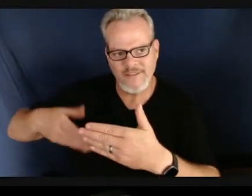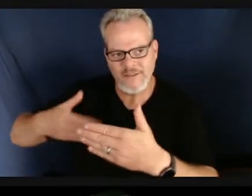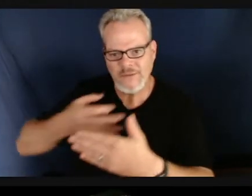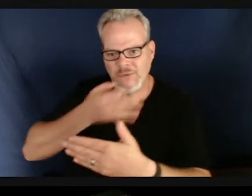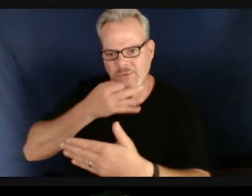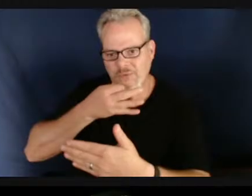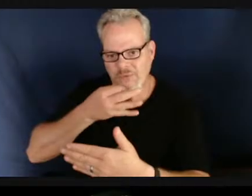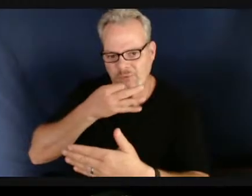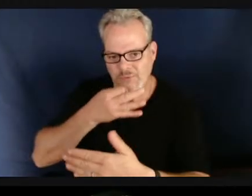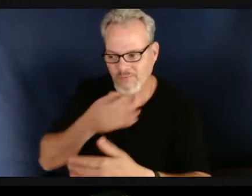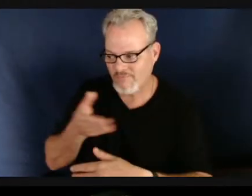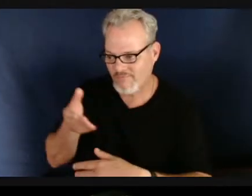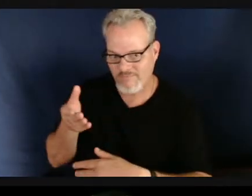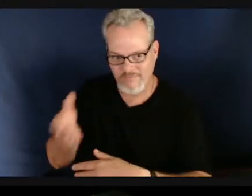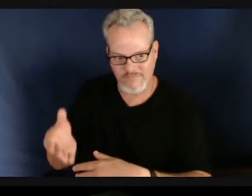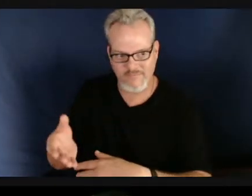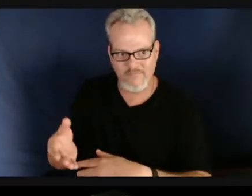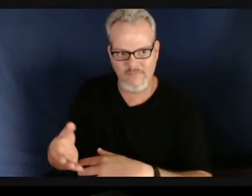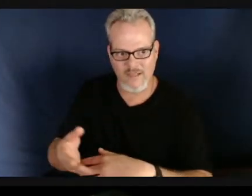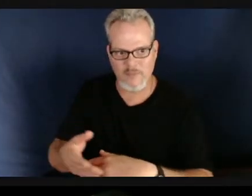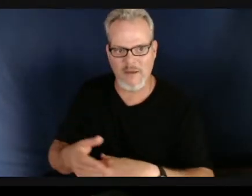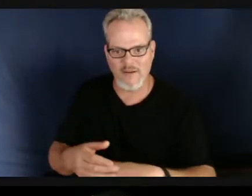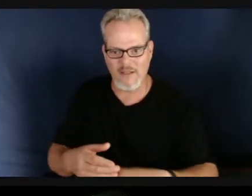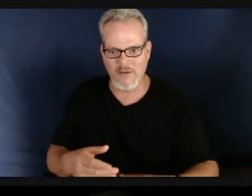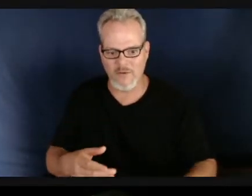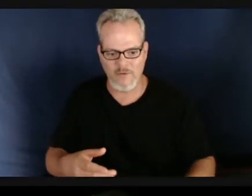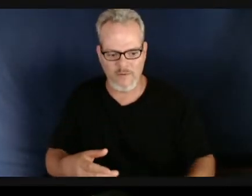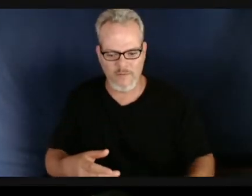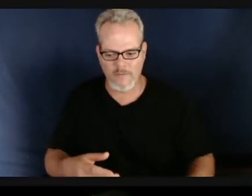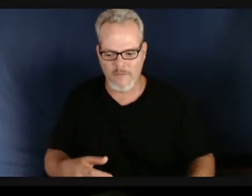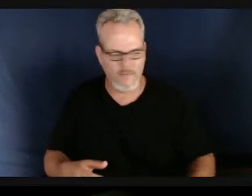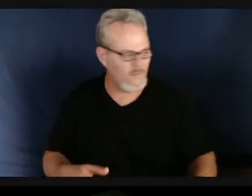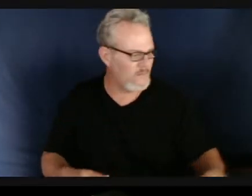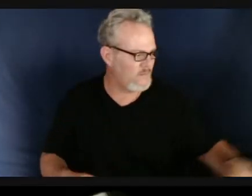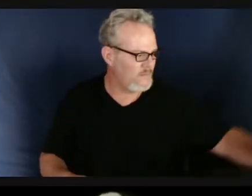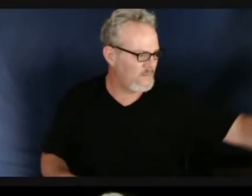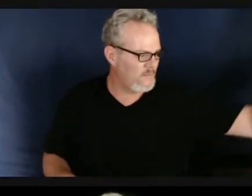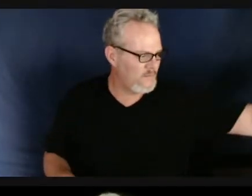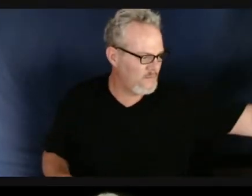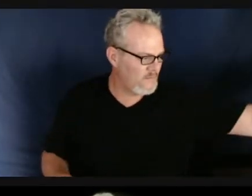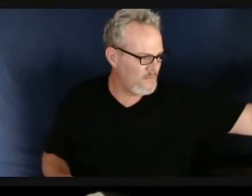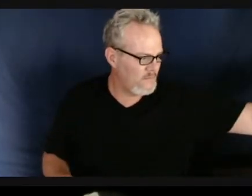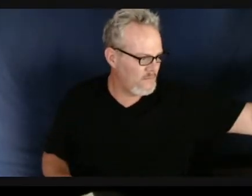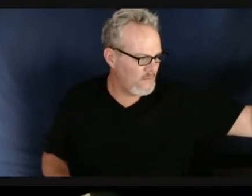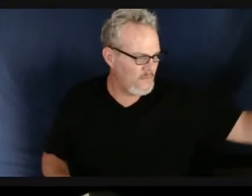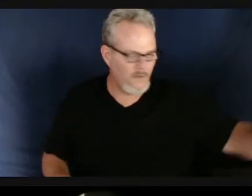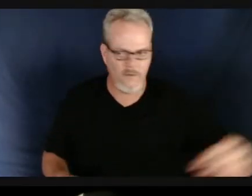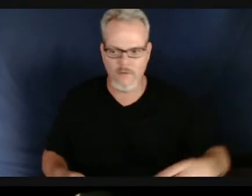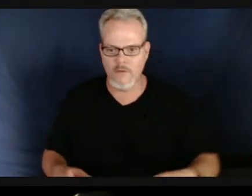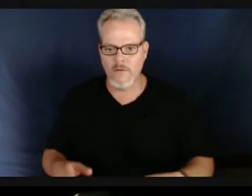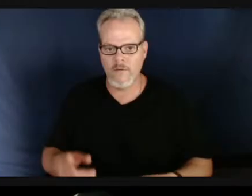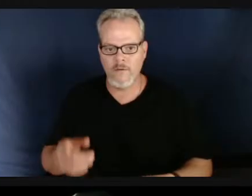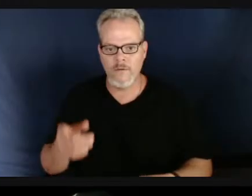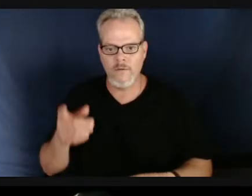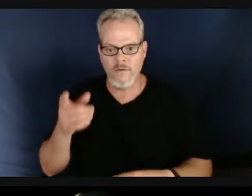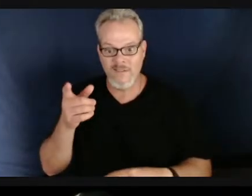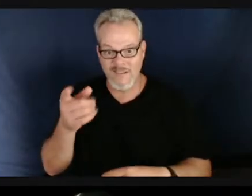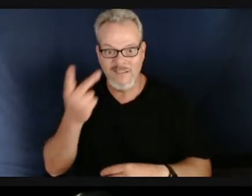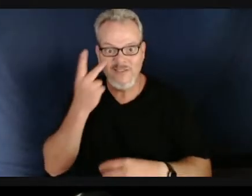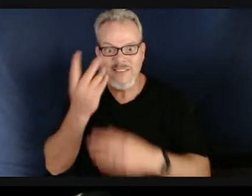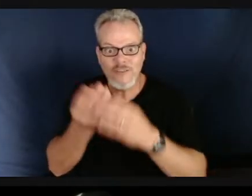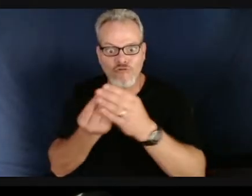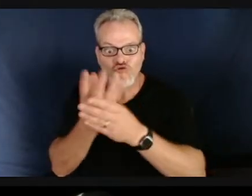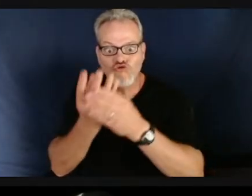Yeah, so there's our live stream once again. Lava's back up. Refilled the pit and it's